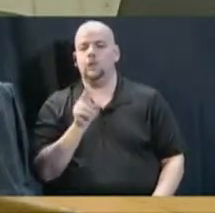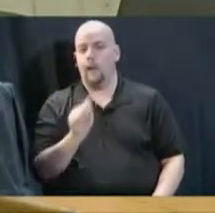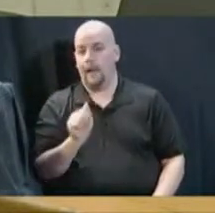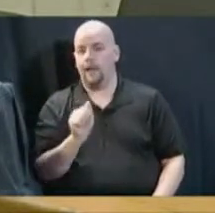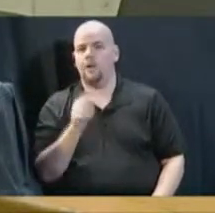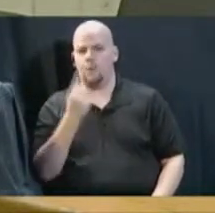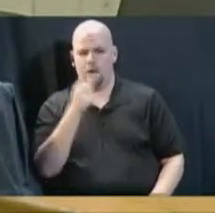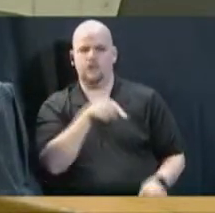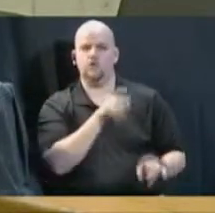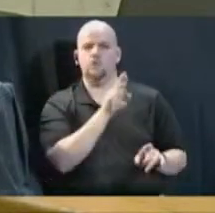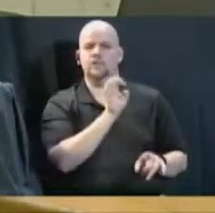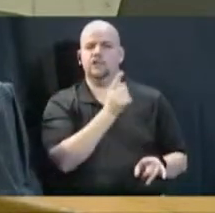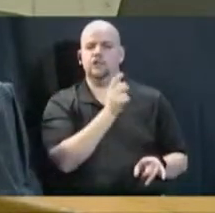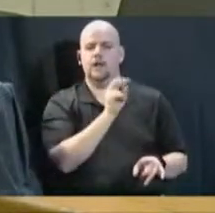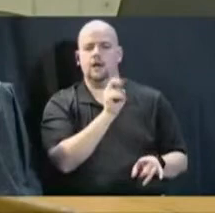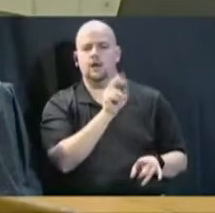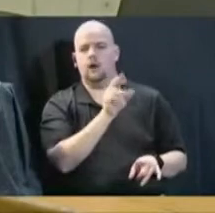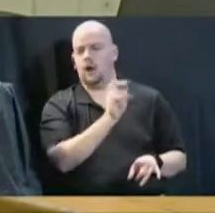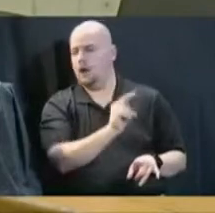is the Regeneron.